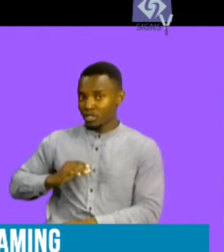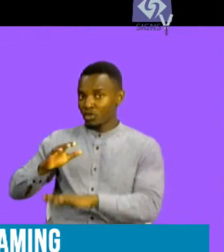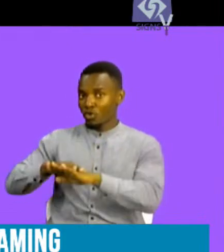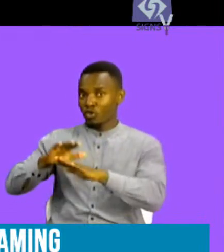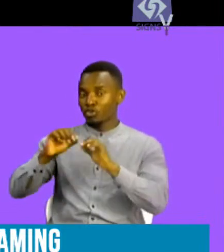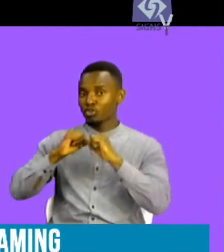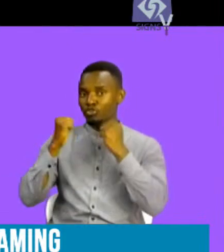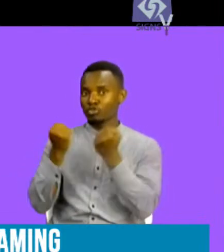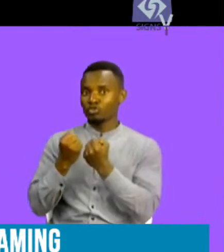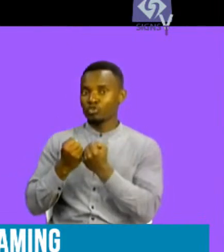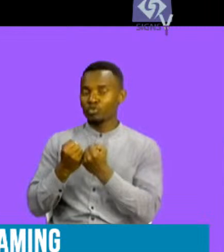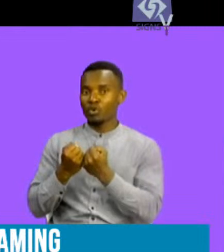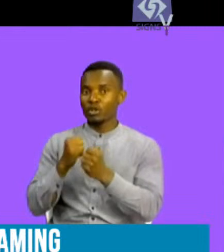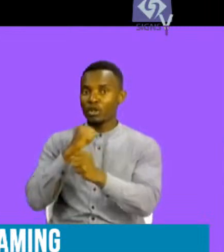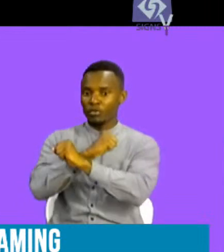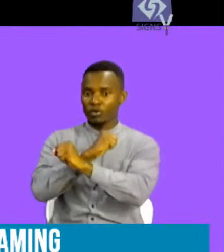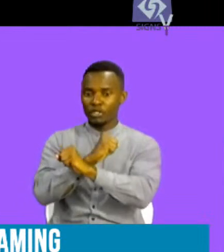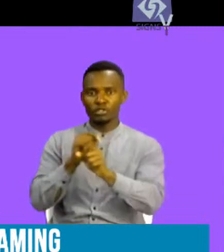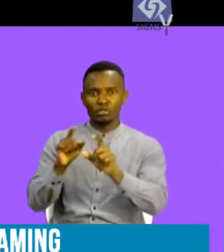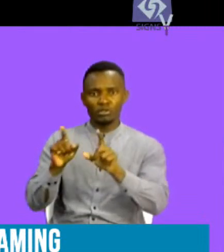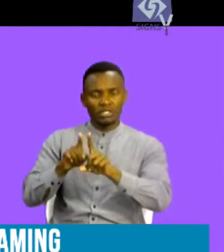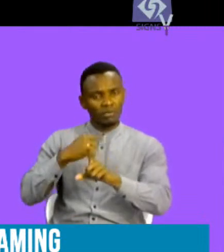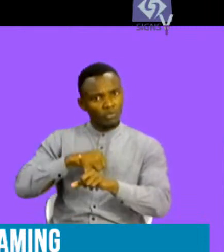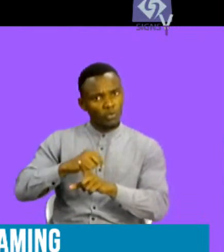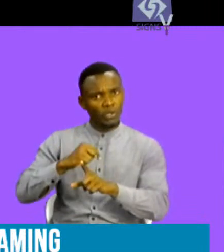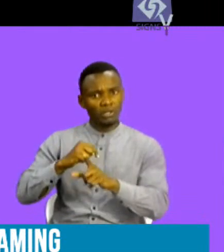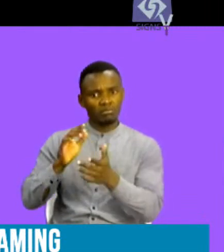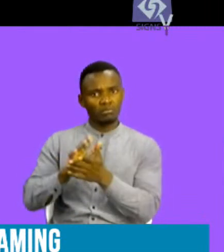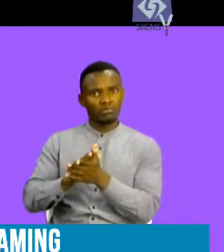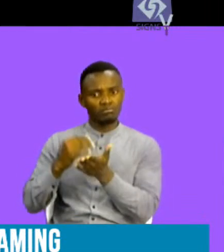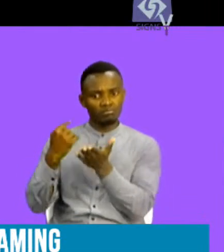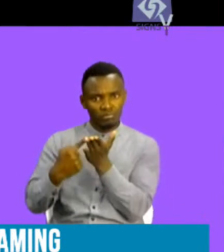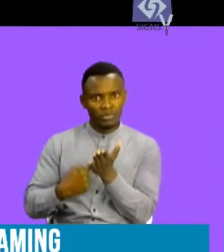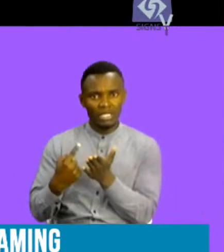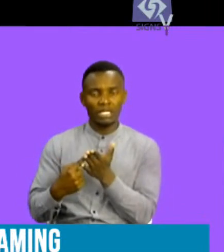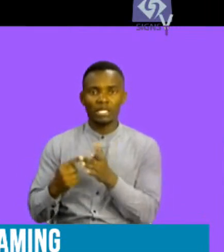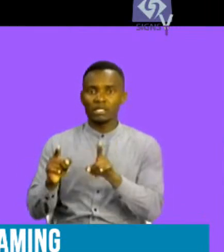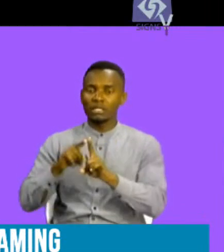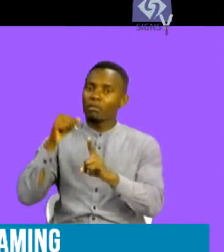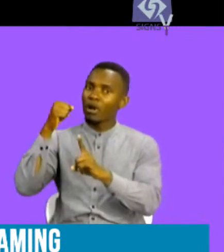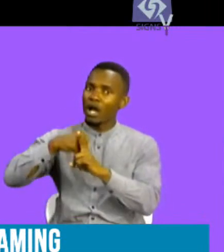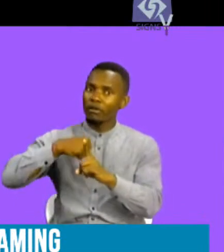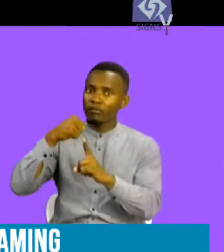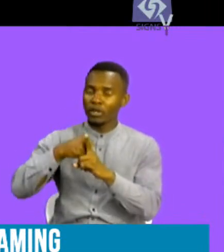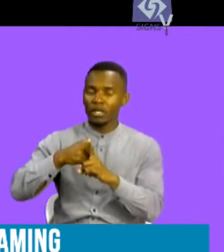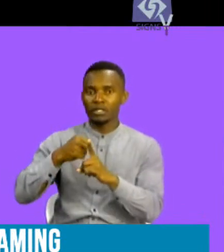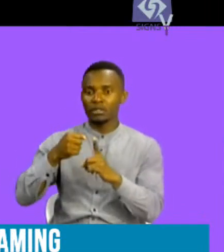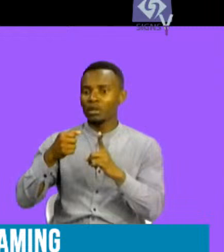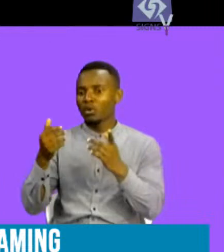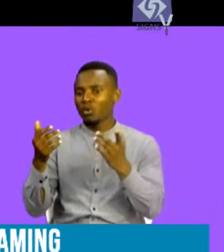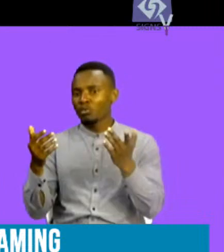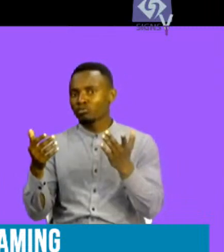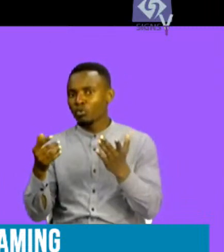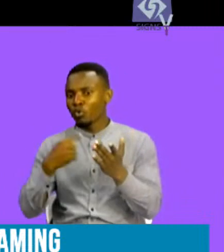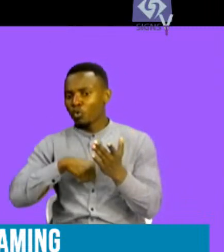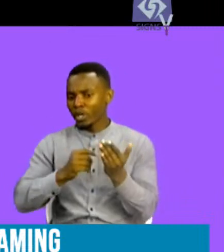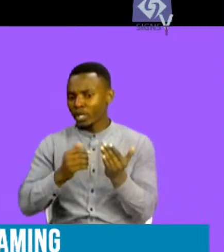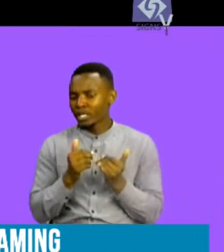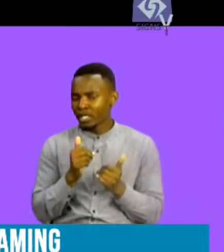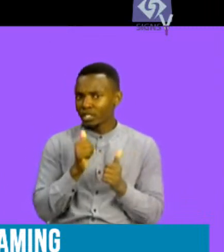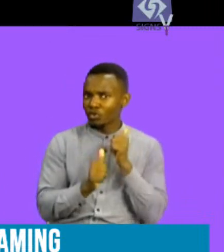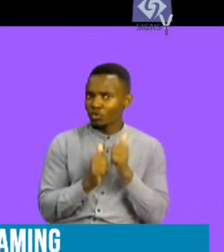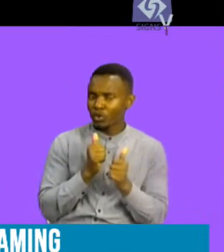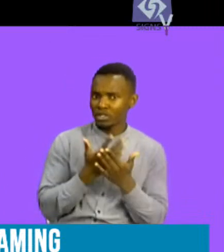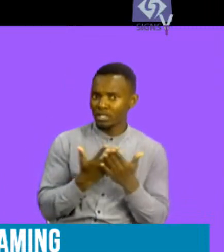that memorandum. And we can also advocate and say, where do we need to go? Where do we need this bill?